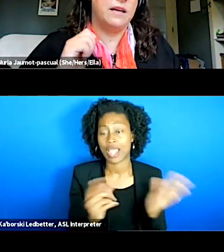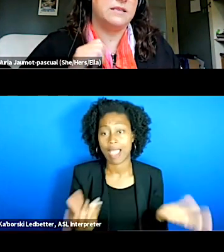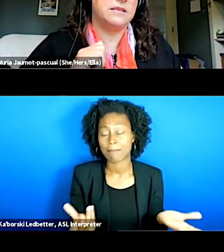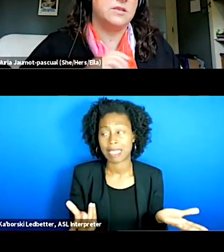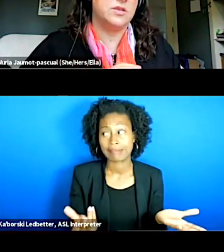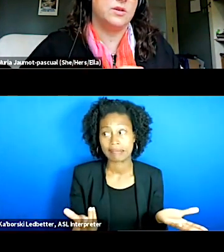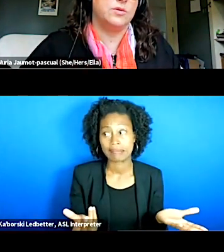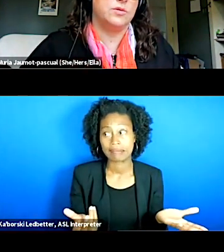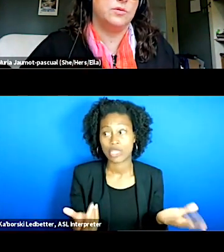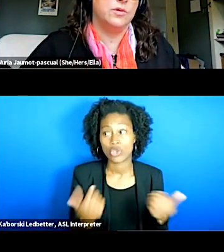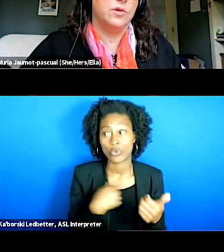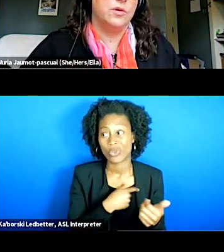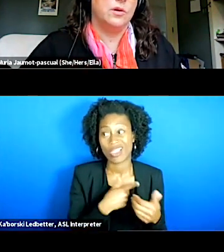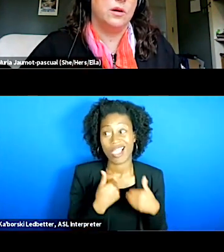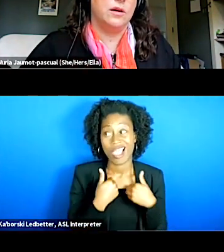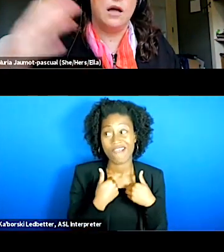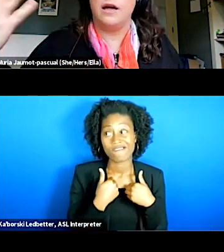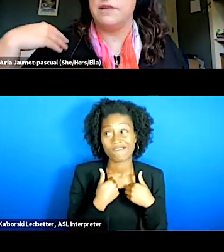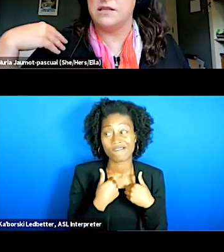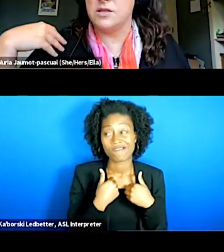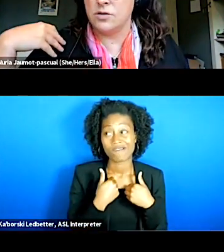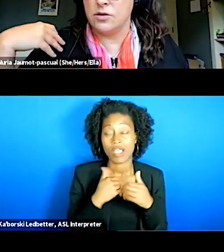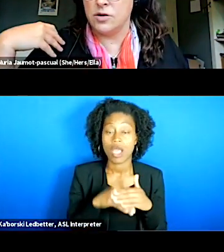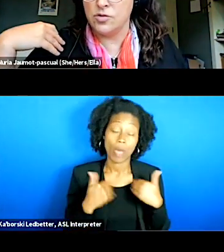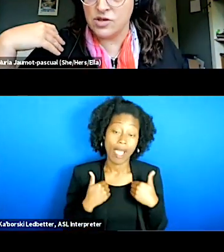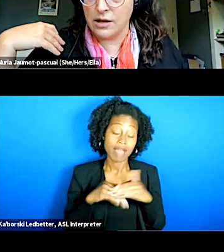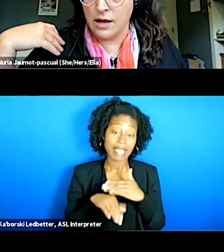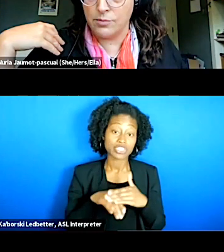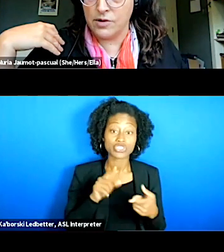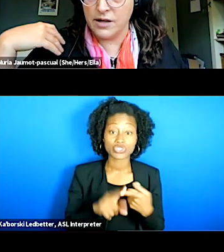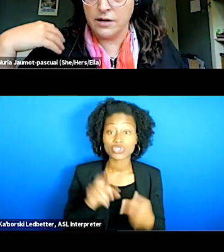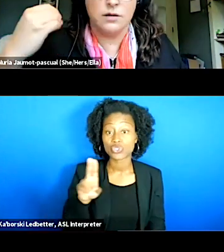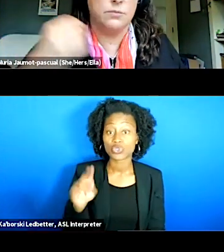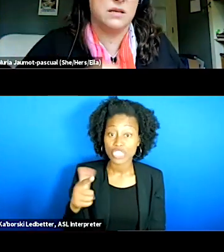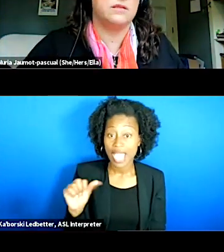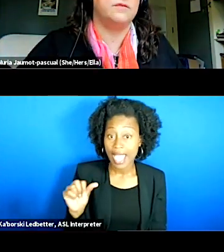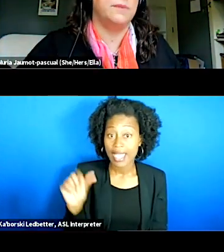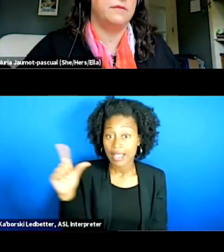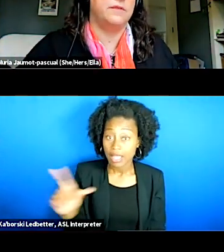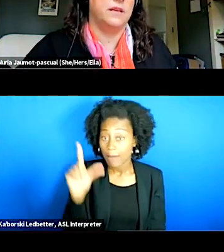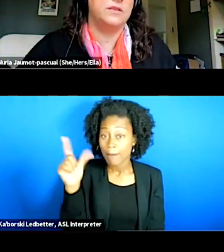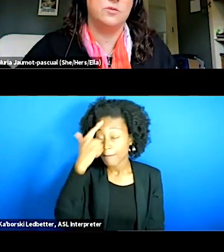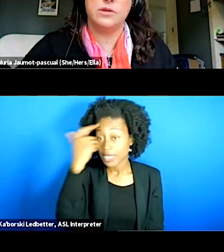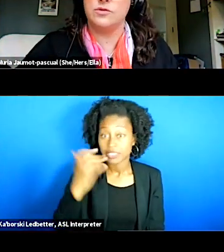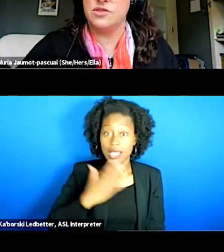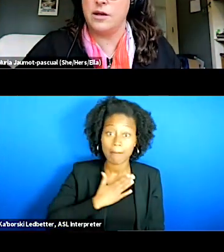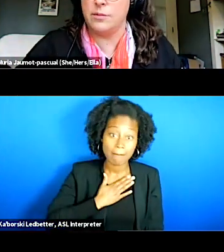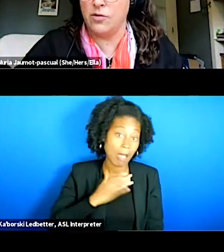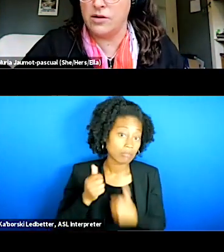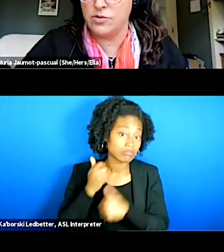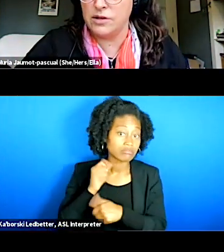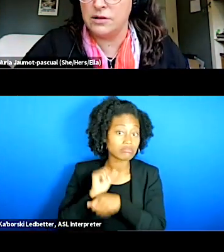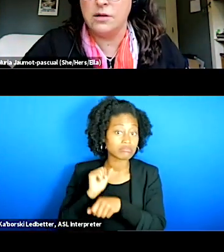have access to, I have access to the UGA library because of my affiliation with UGA.